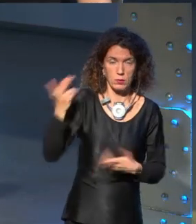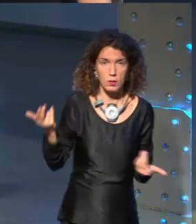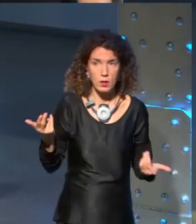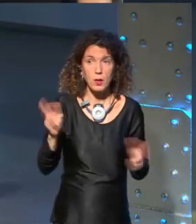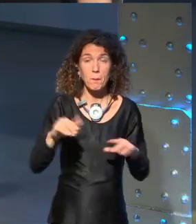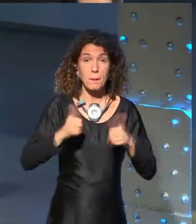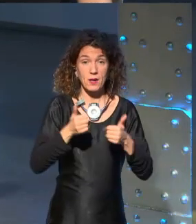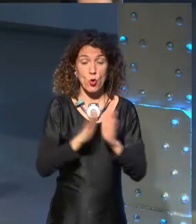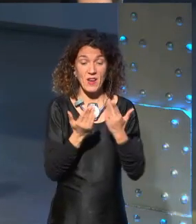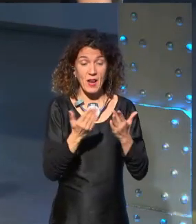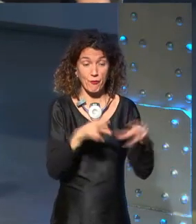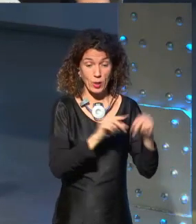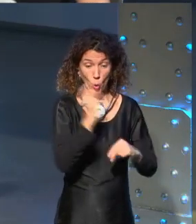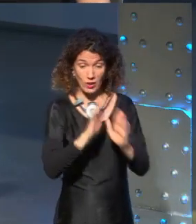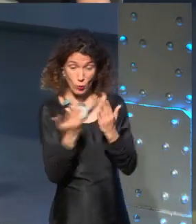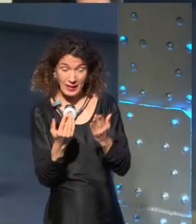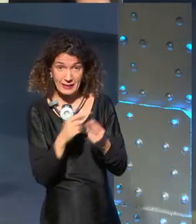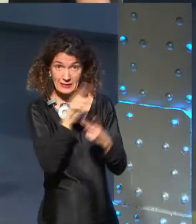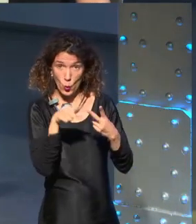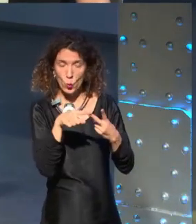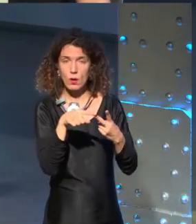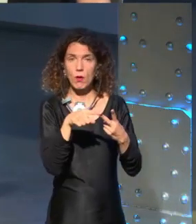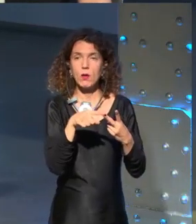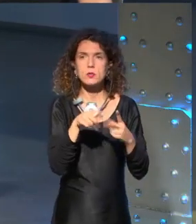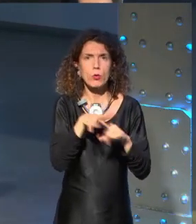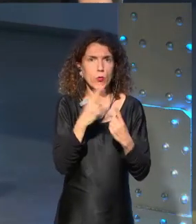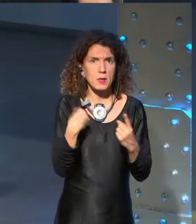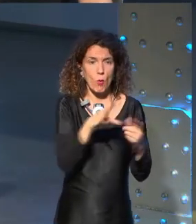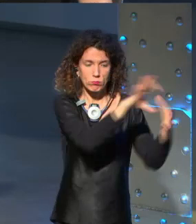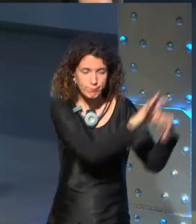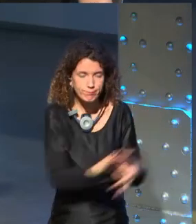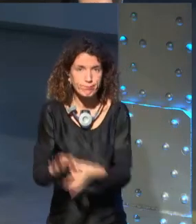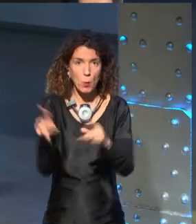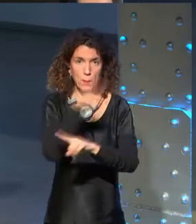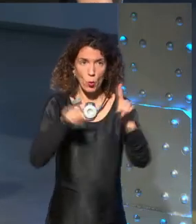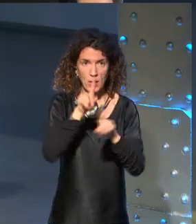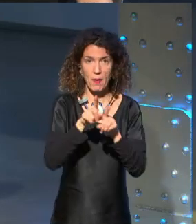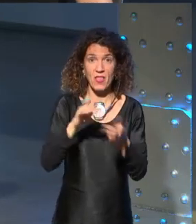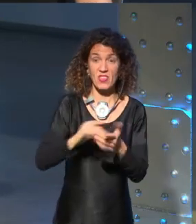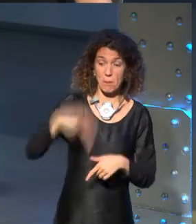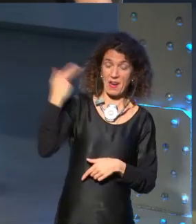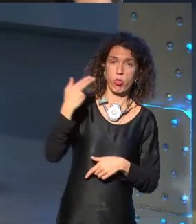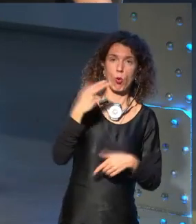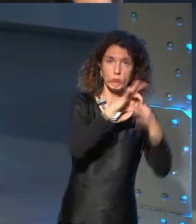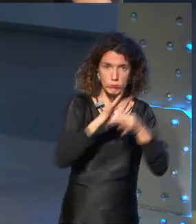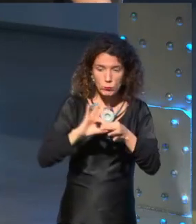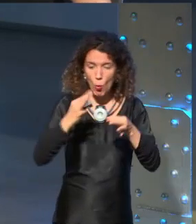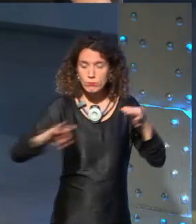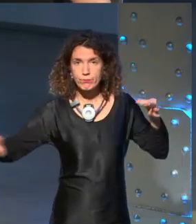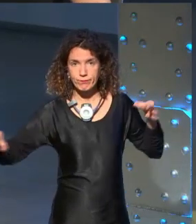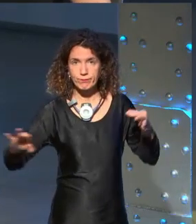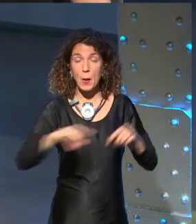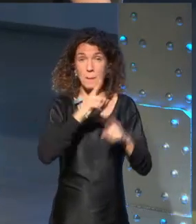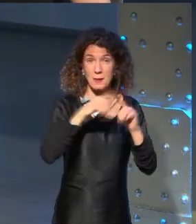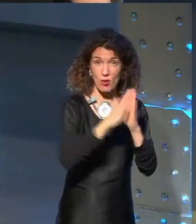next novel, that's very much a part of his situation. He has changed. In the first novel, he would never carry a gun.